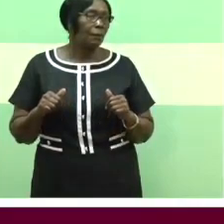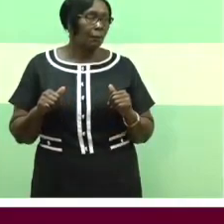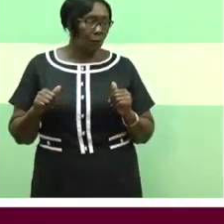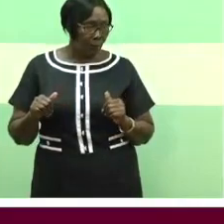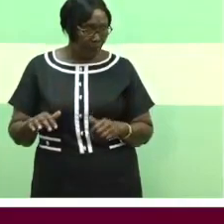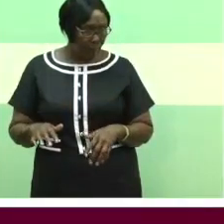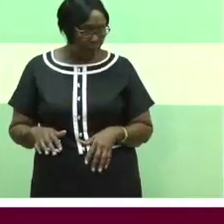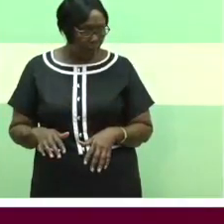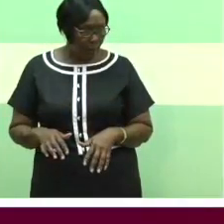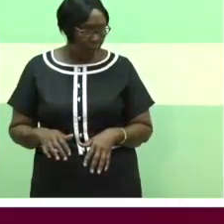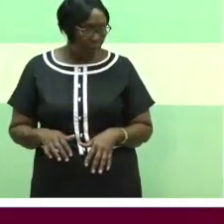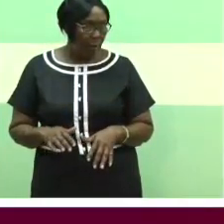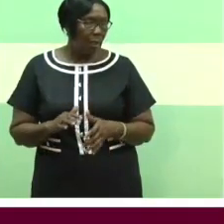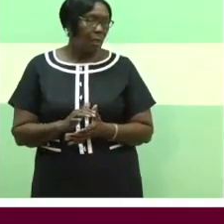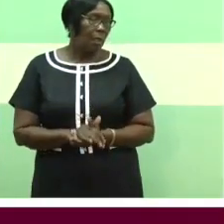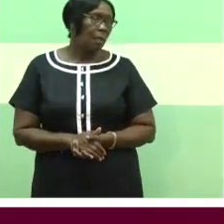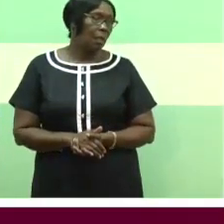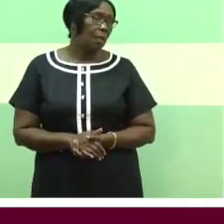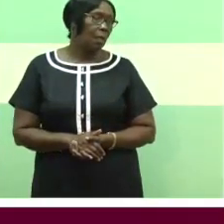been completed.